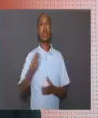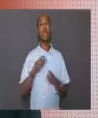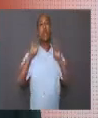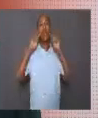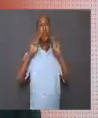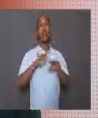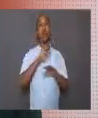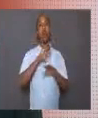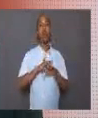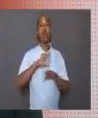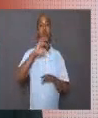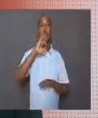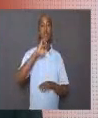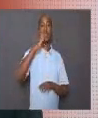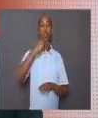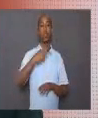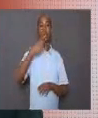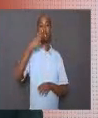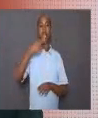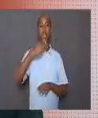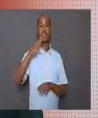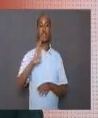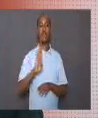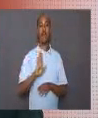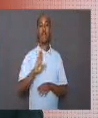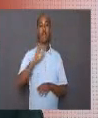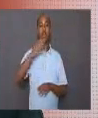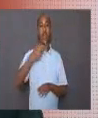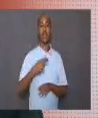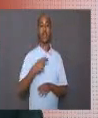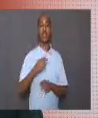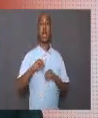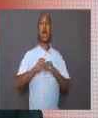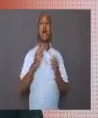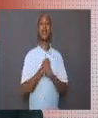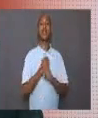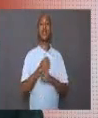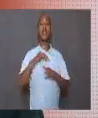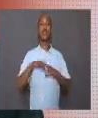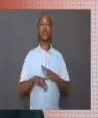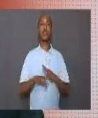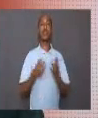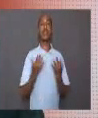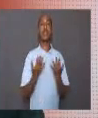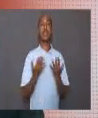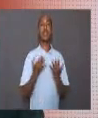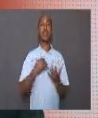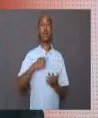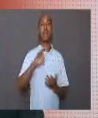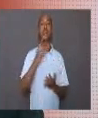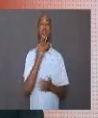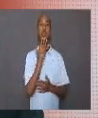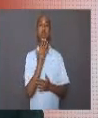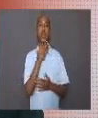on ethanol and demonstrated how it is extracted through fermentation of